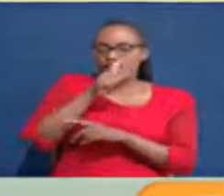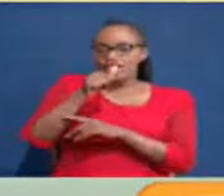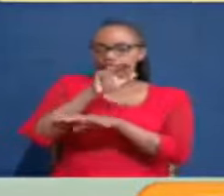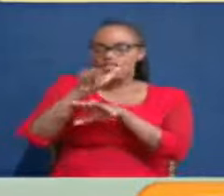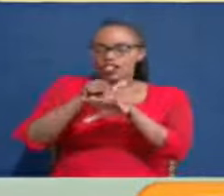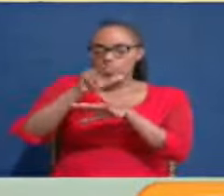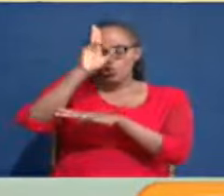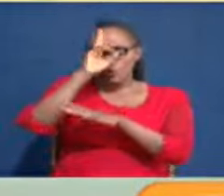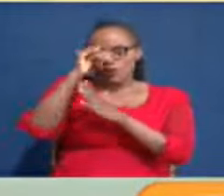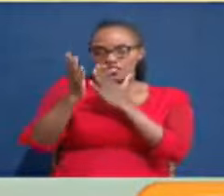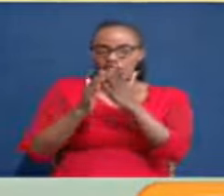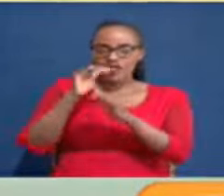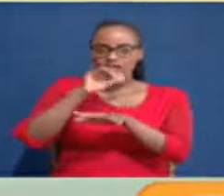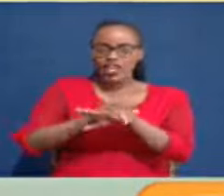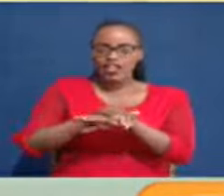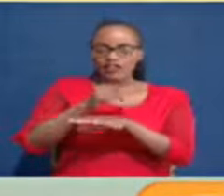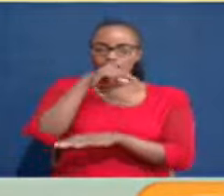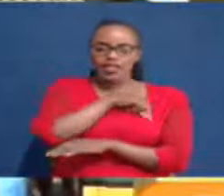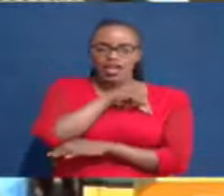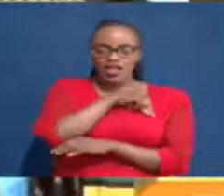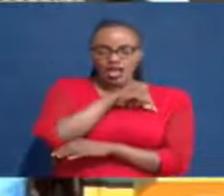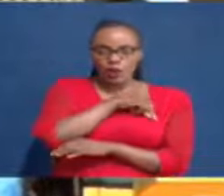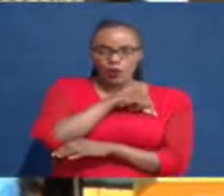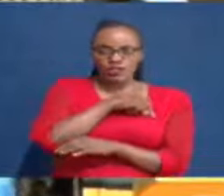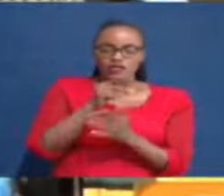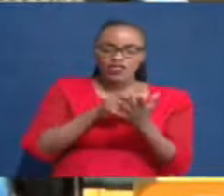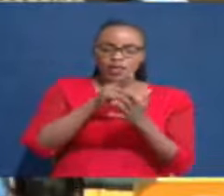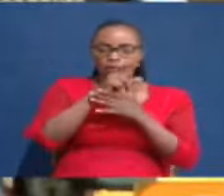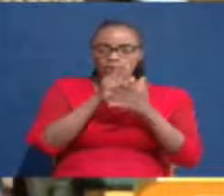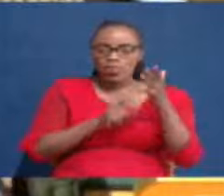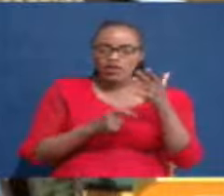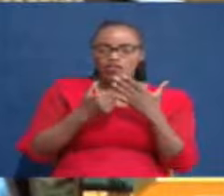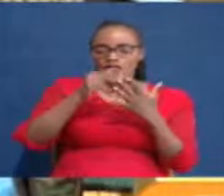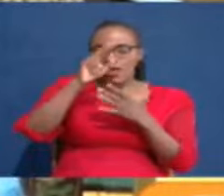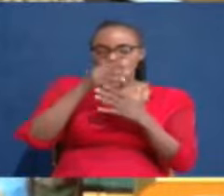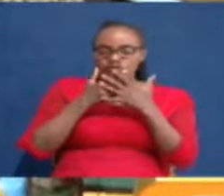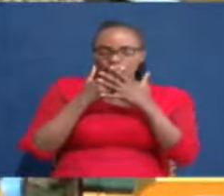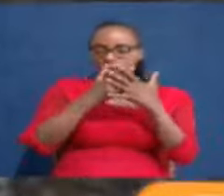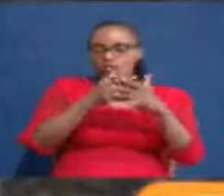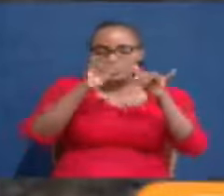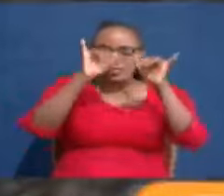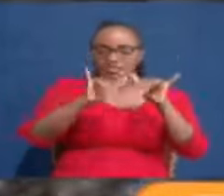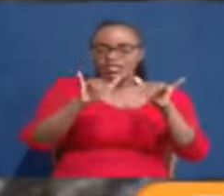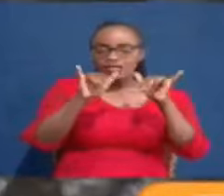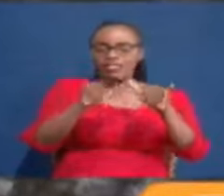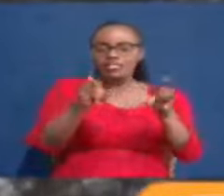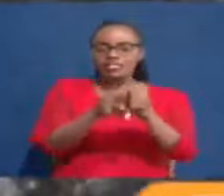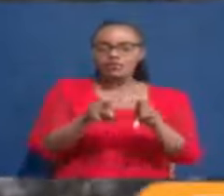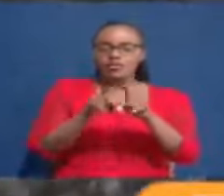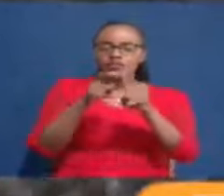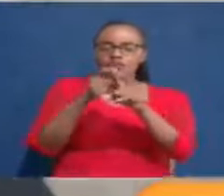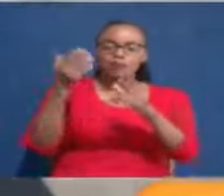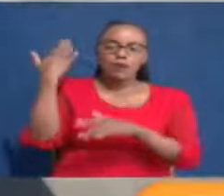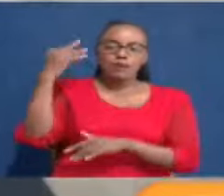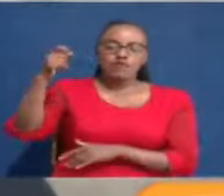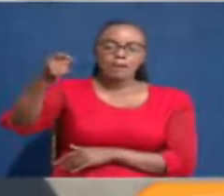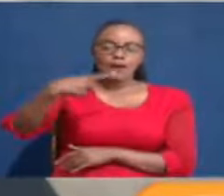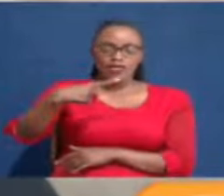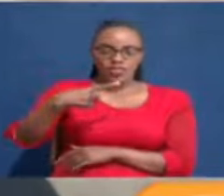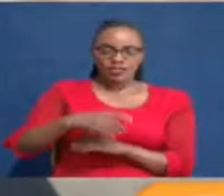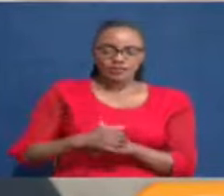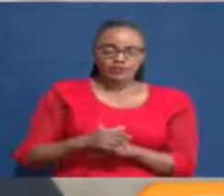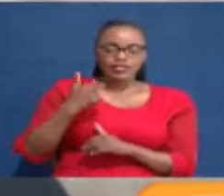National Police Service received their allowances. The pay slips of the prison officers remained unchanged from the previous month. We want to